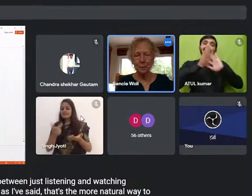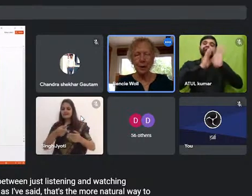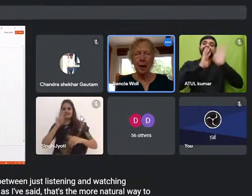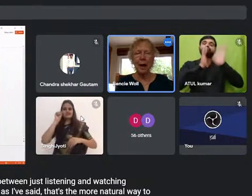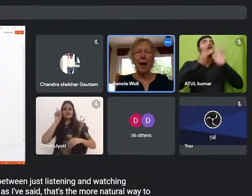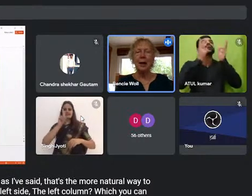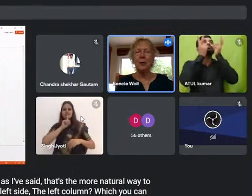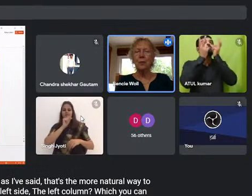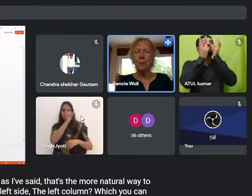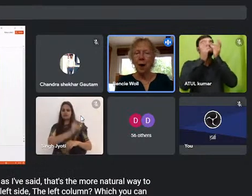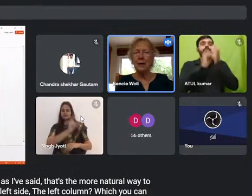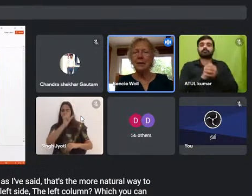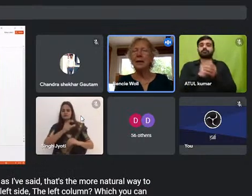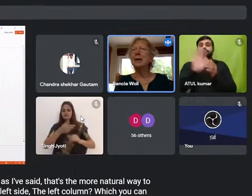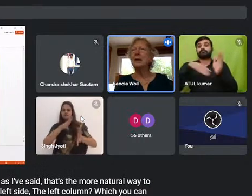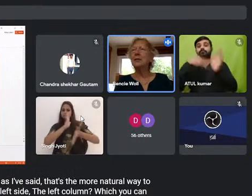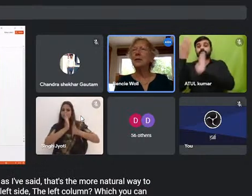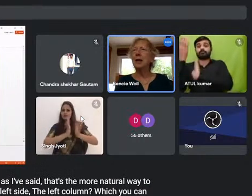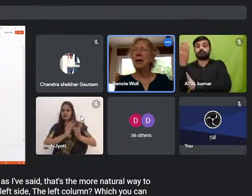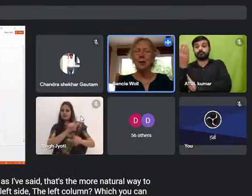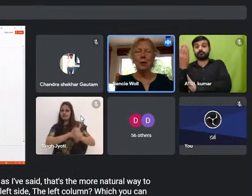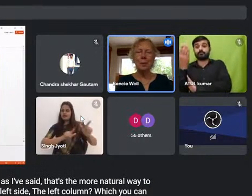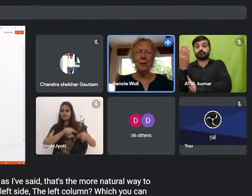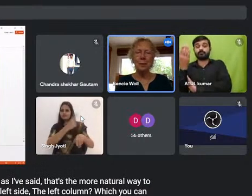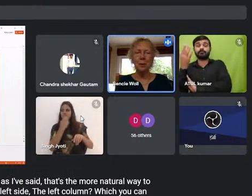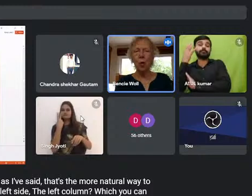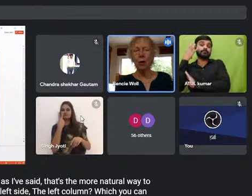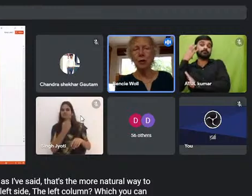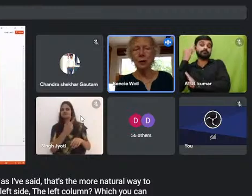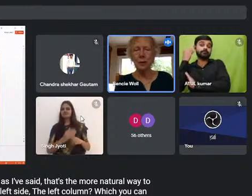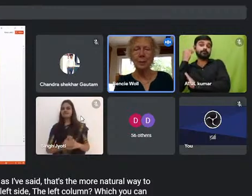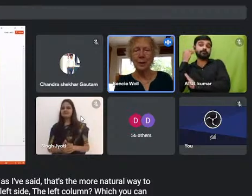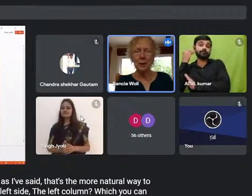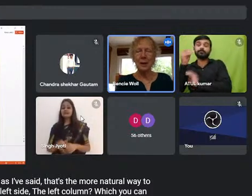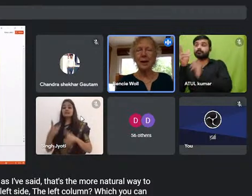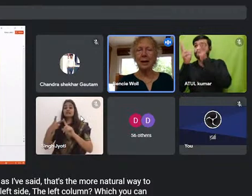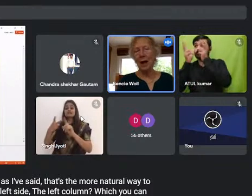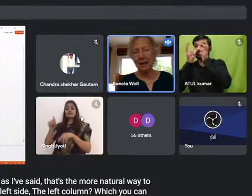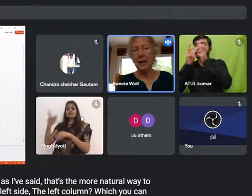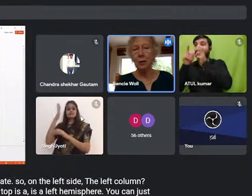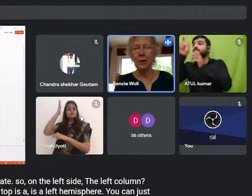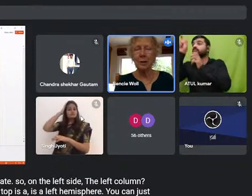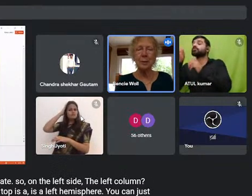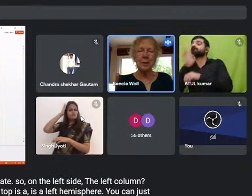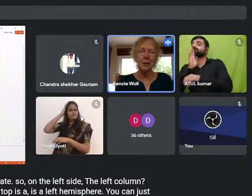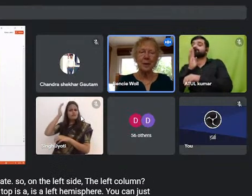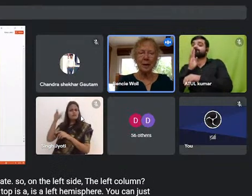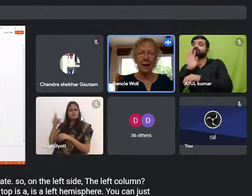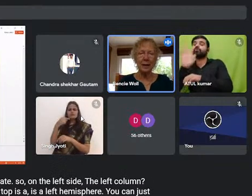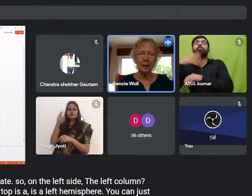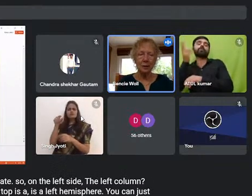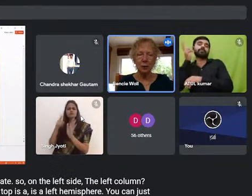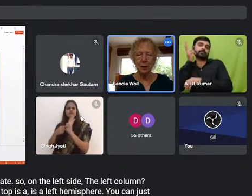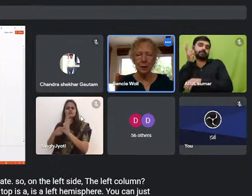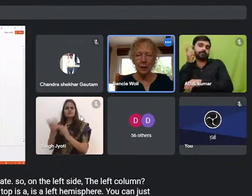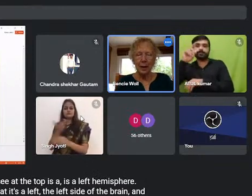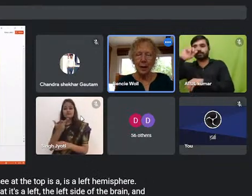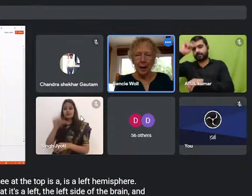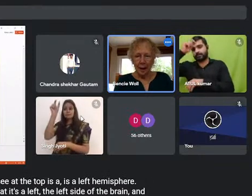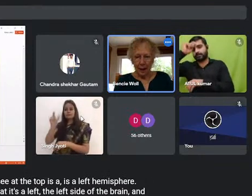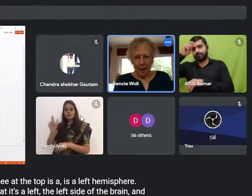language. And on the right is hearing people watching somebody speaking and hearing somebody speaking